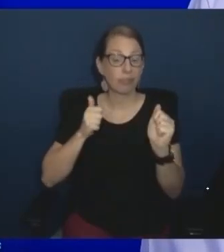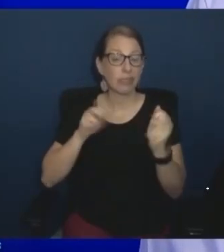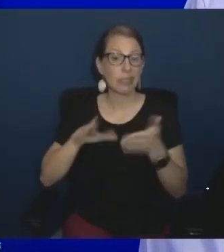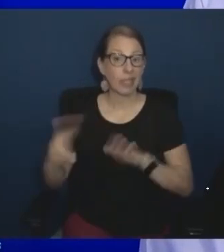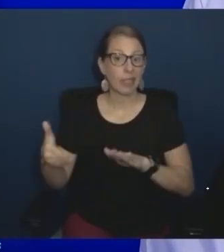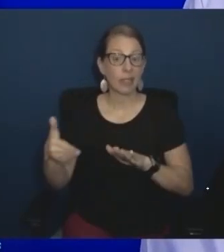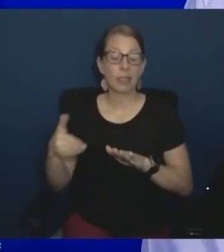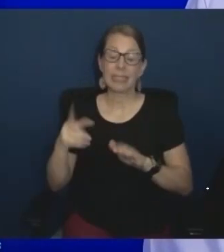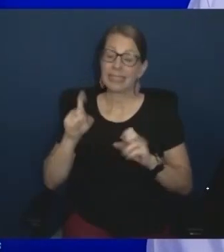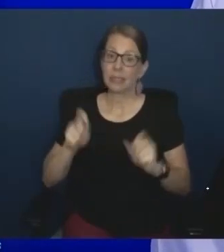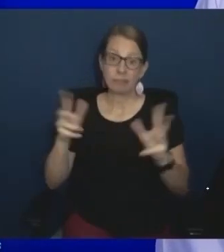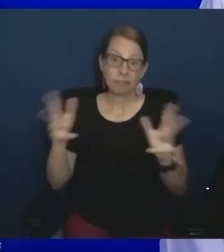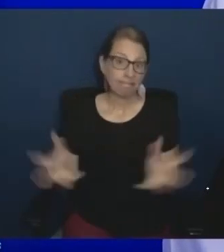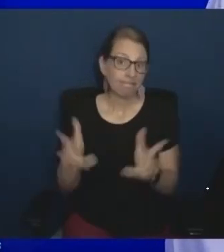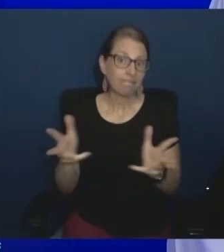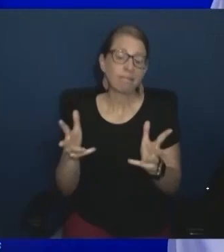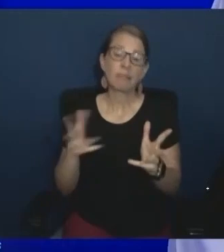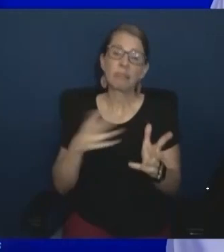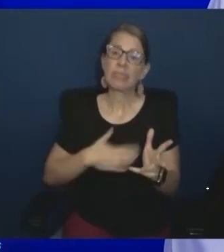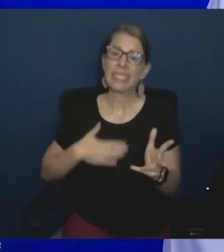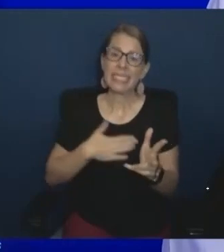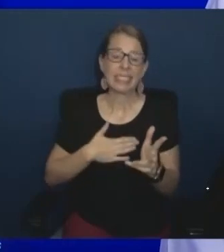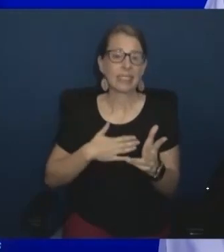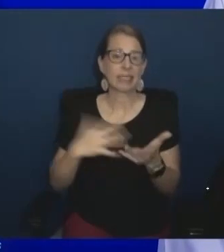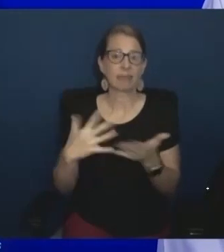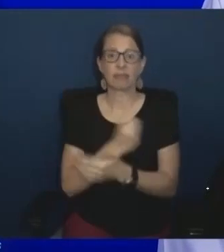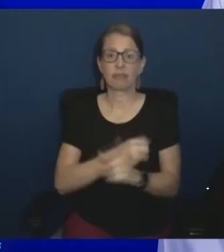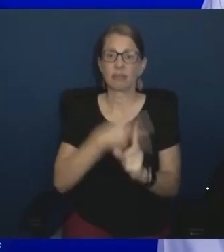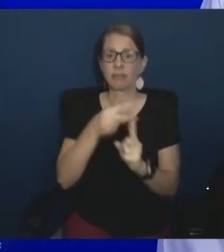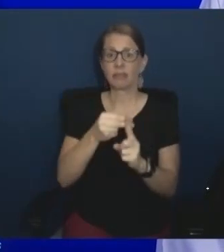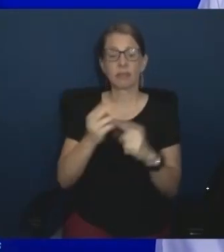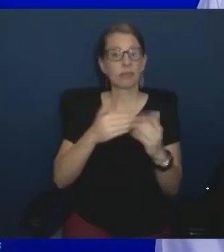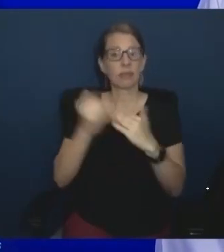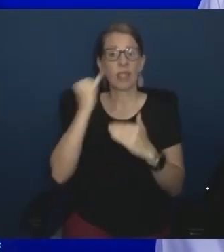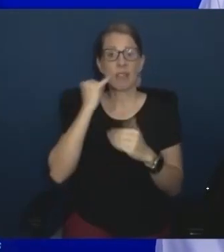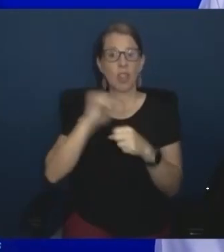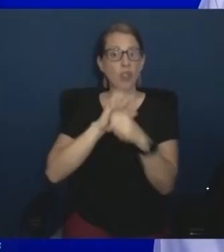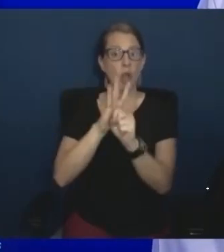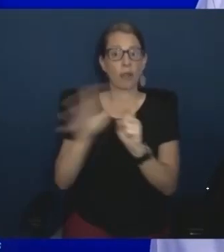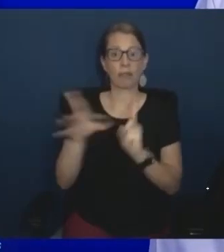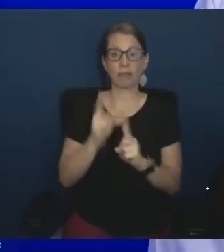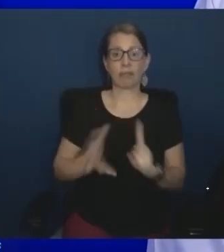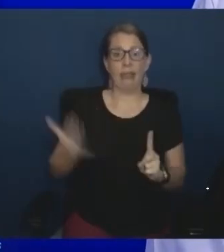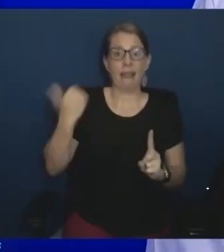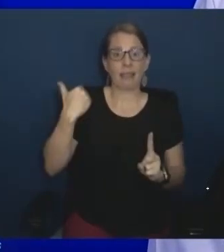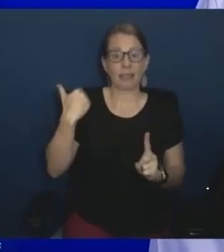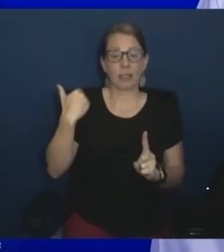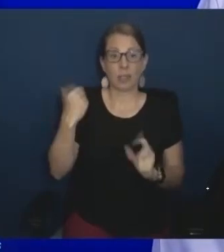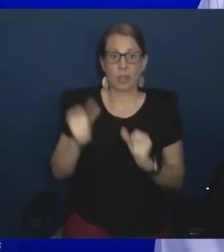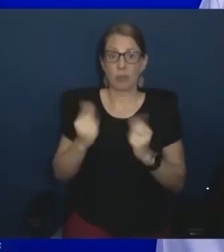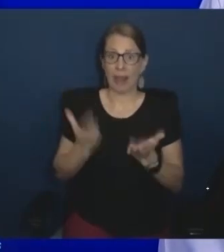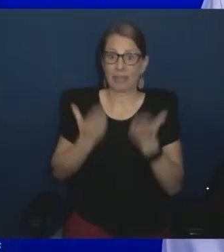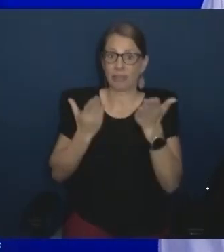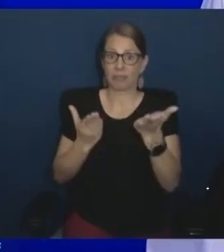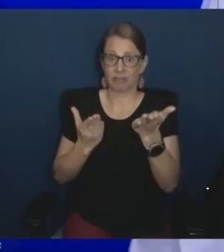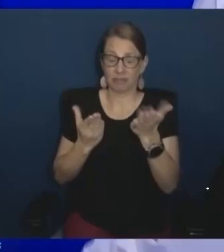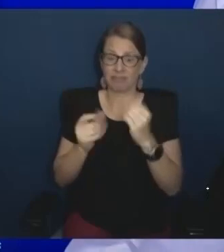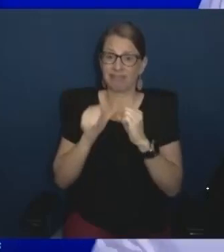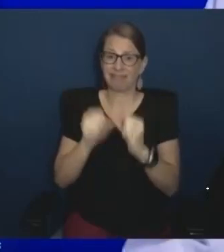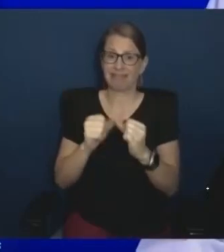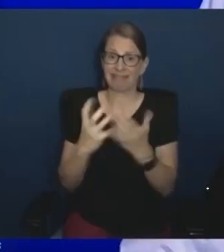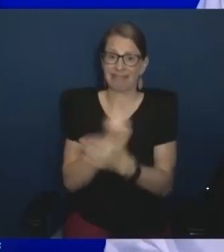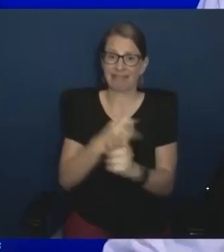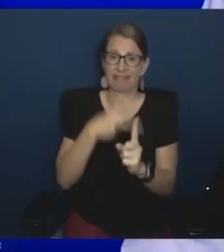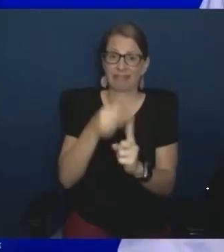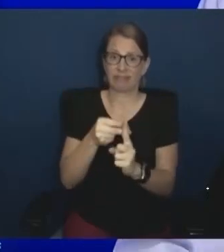of please go get your vaccines. Even if you've had COVID in the past, the recommendation is continue to get vaccination. Vaccination will